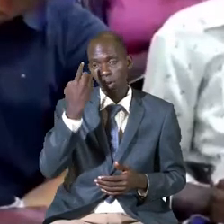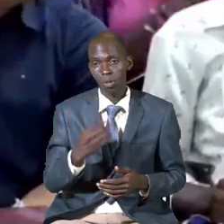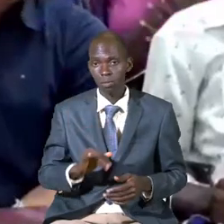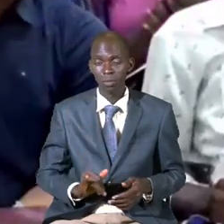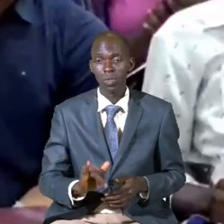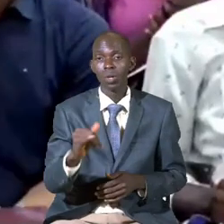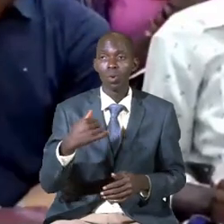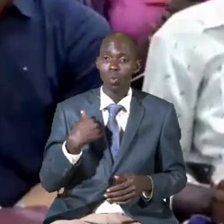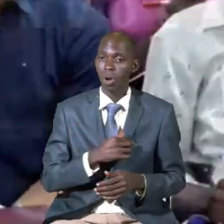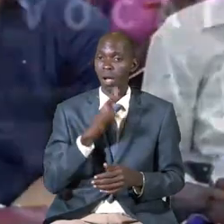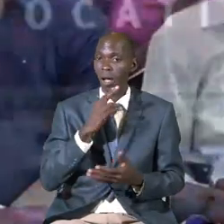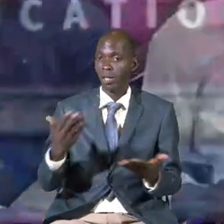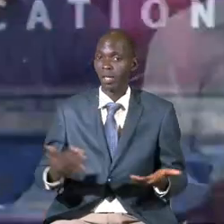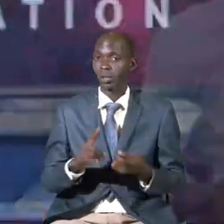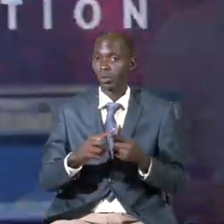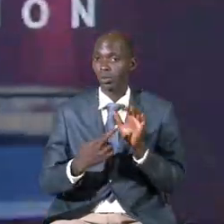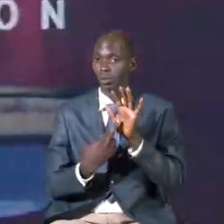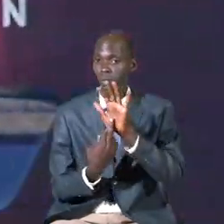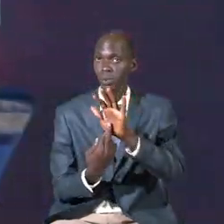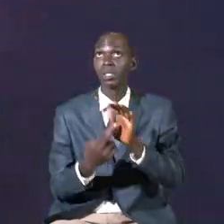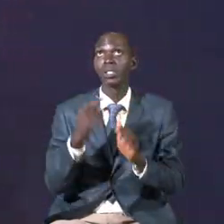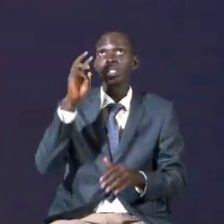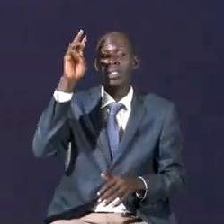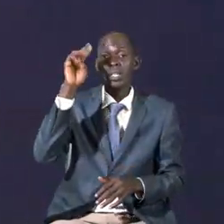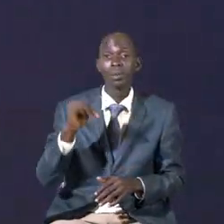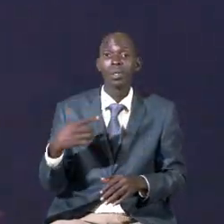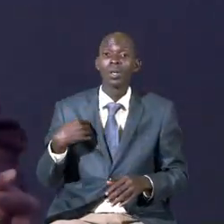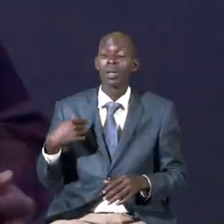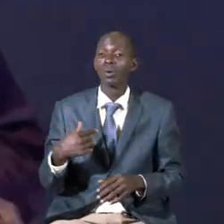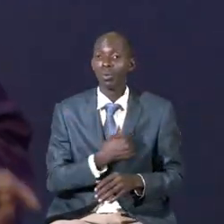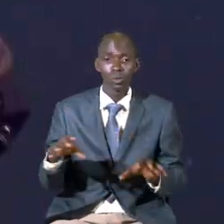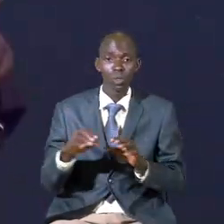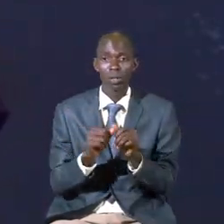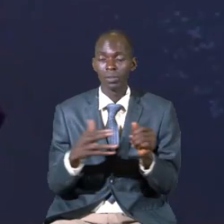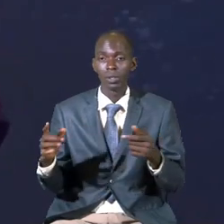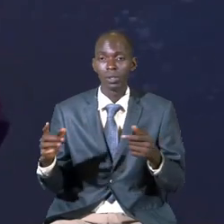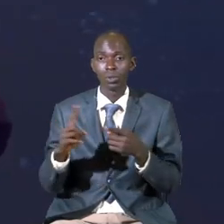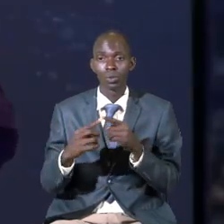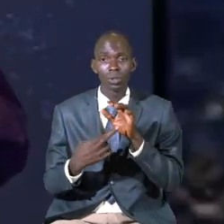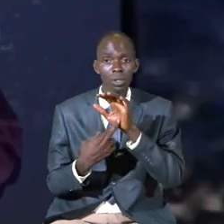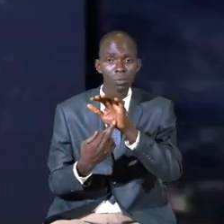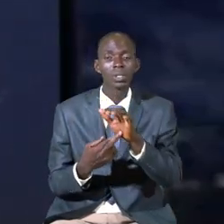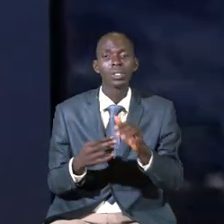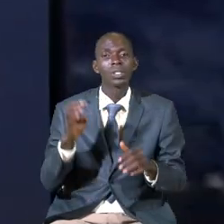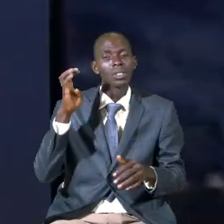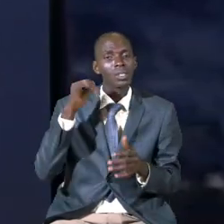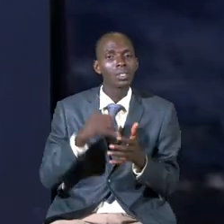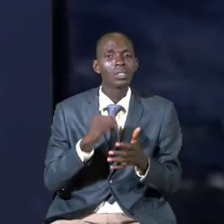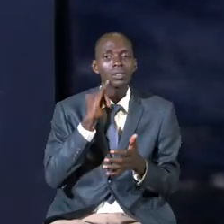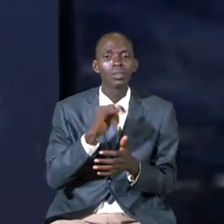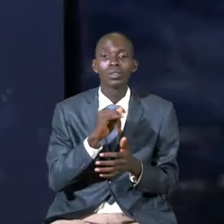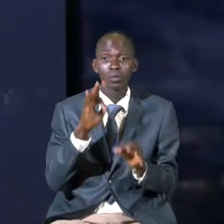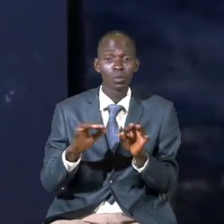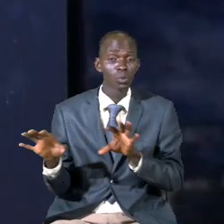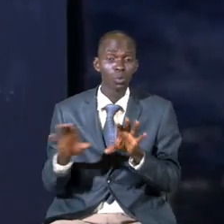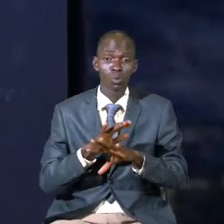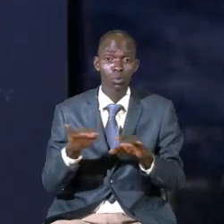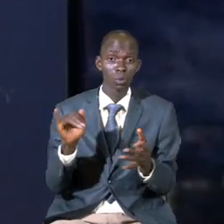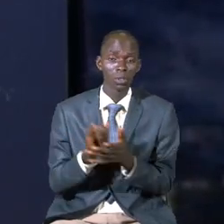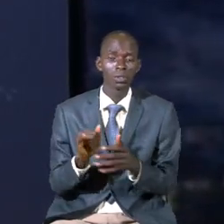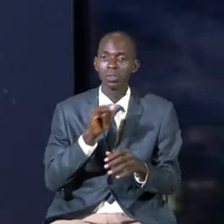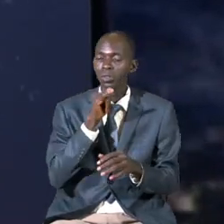him and if we do anything we cannot represent him it's not worth the effort number